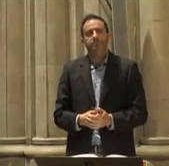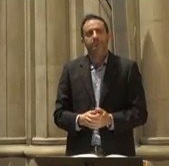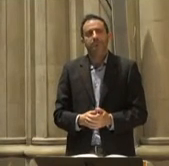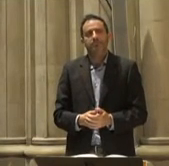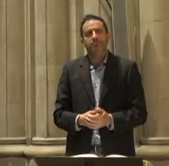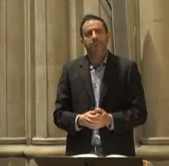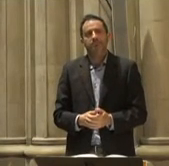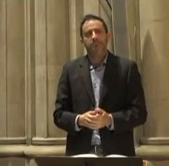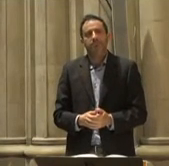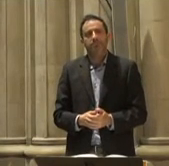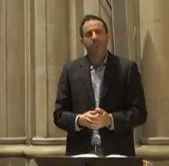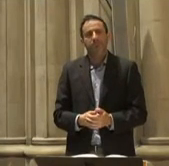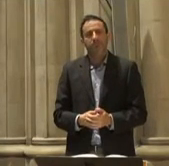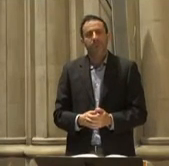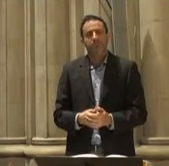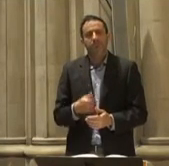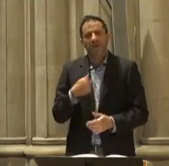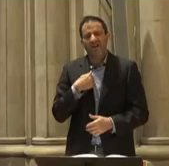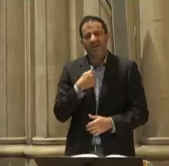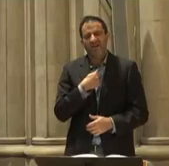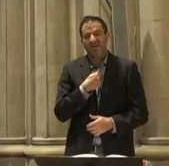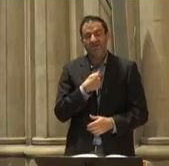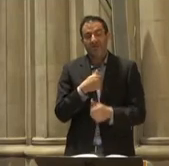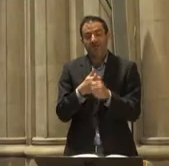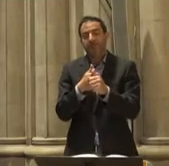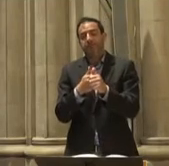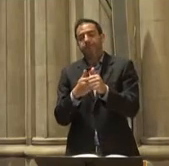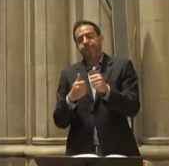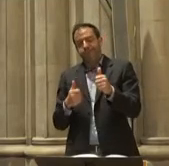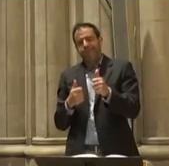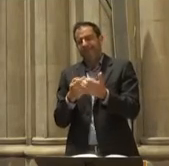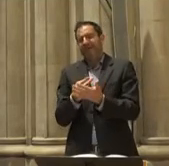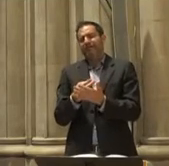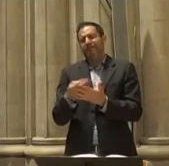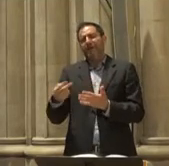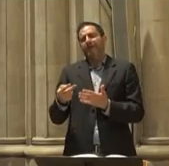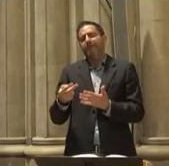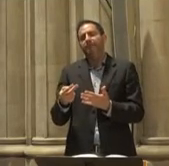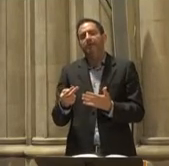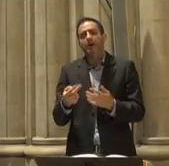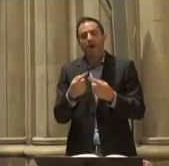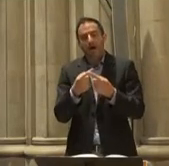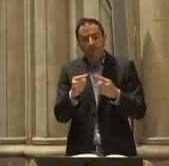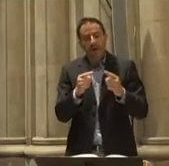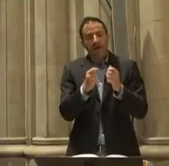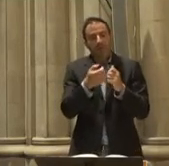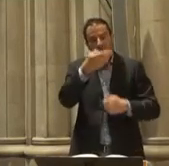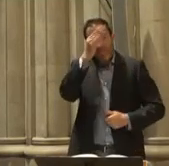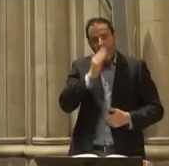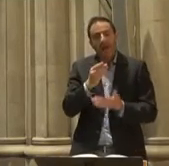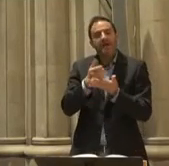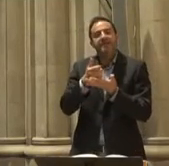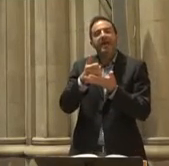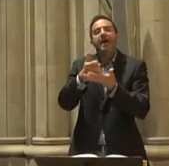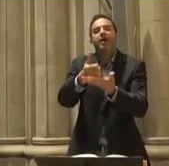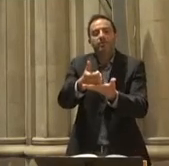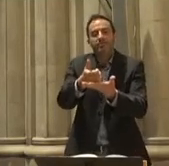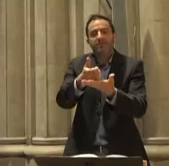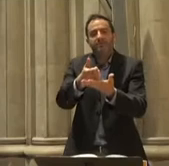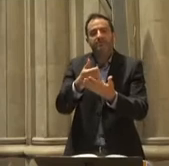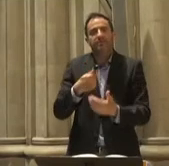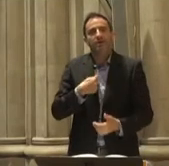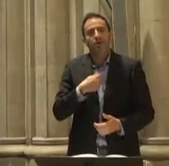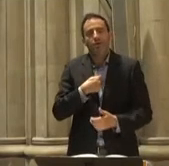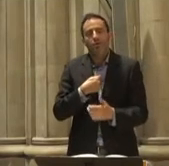Of course, we fall short of this ideal, but with God's help, we are called to ever